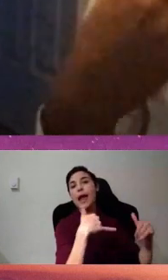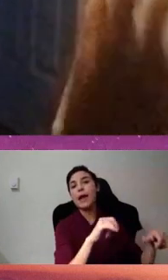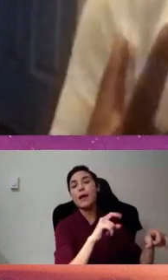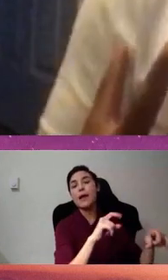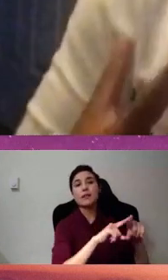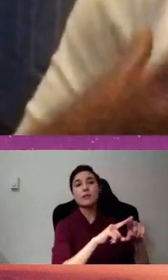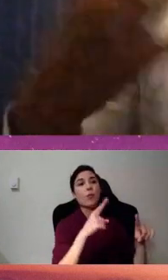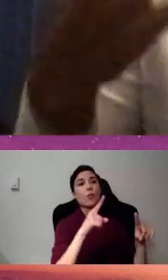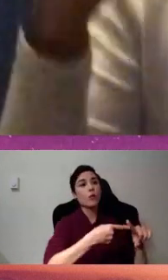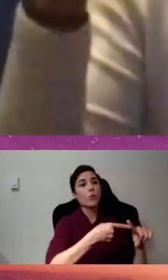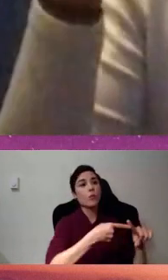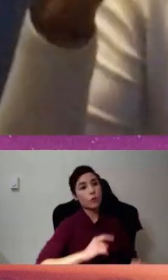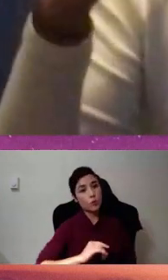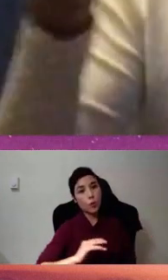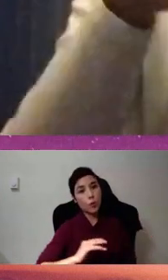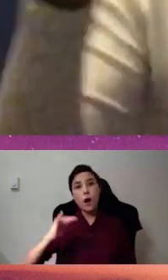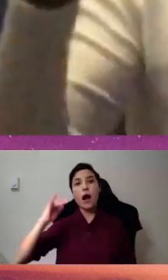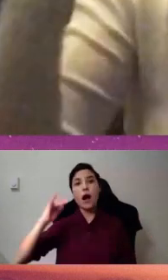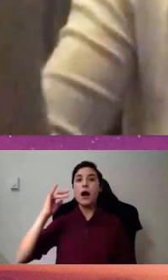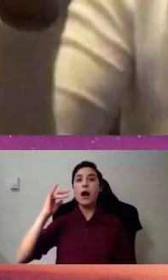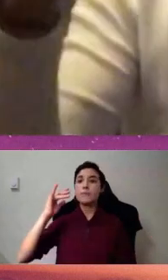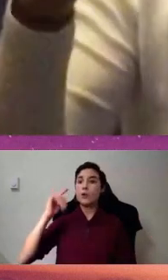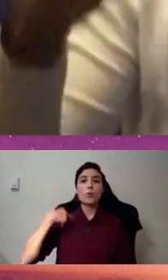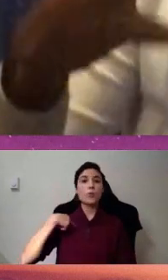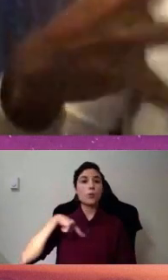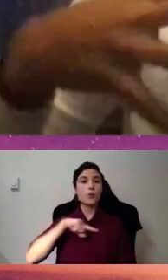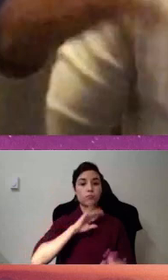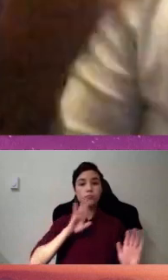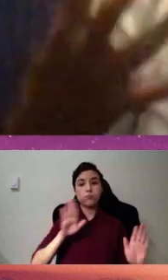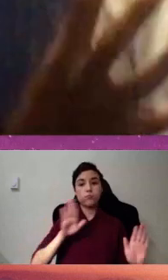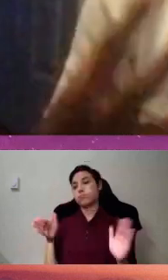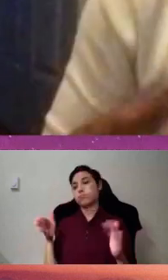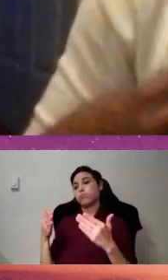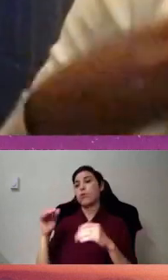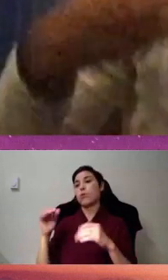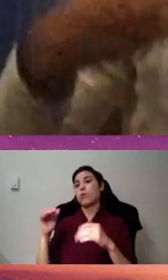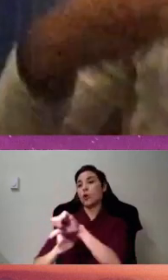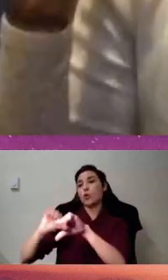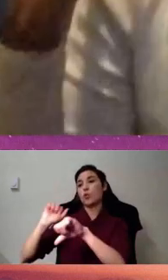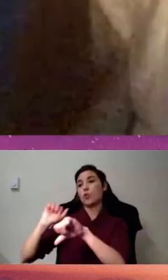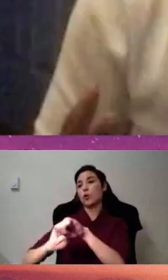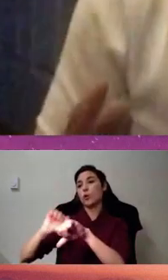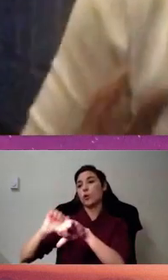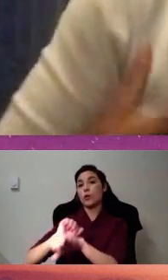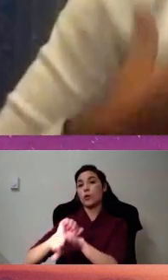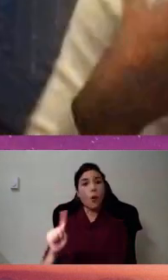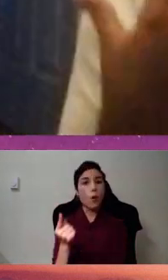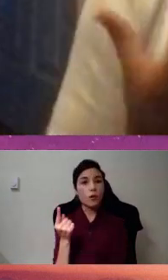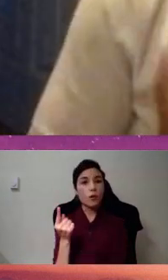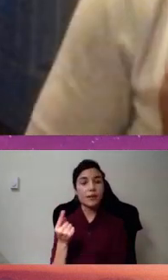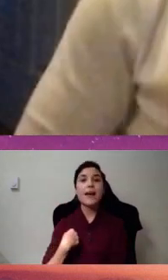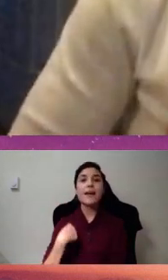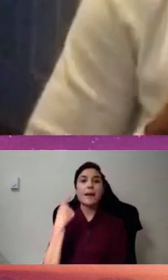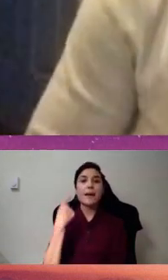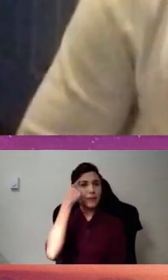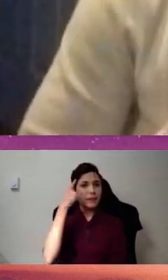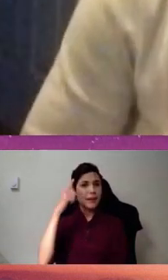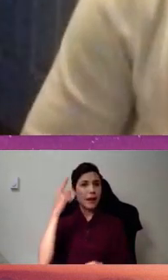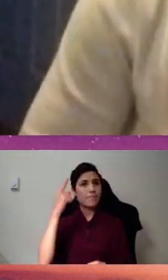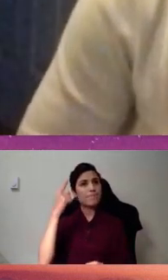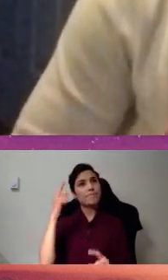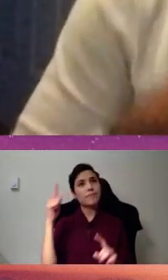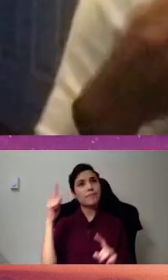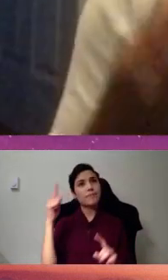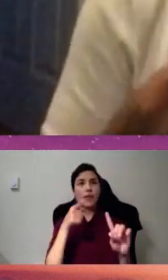time. And so I think that like play in that image, I just keep thinking of that rabbit, just like having such a good time, but playing and connecting with like your